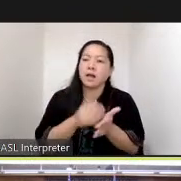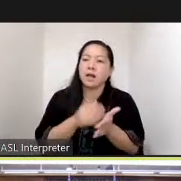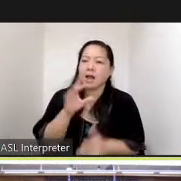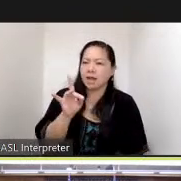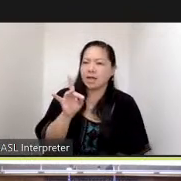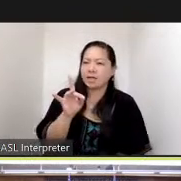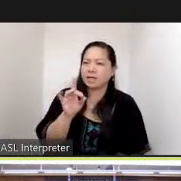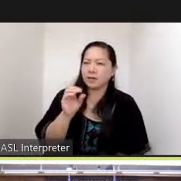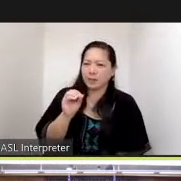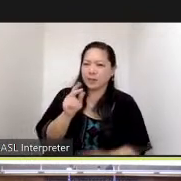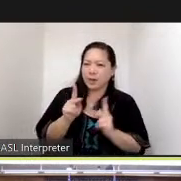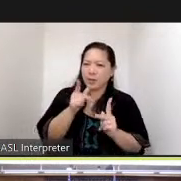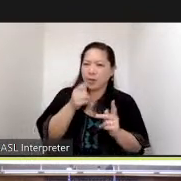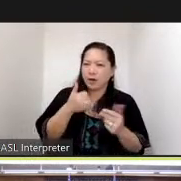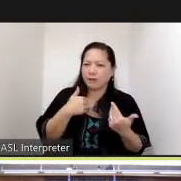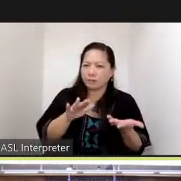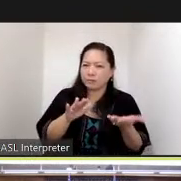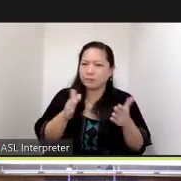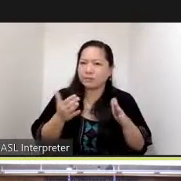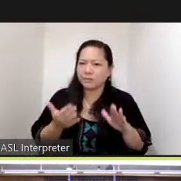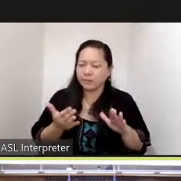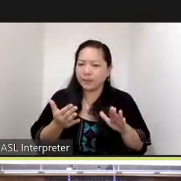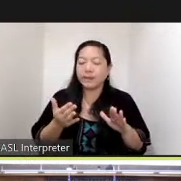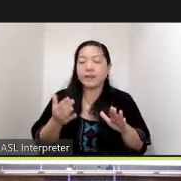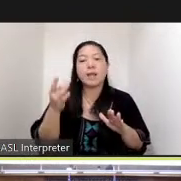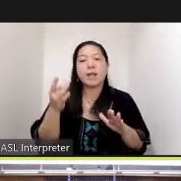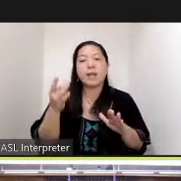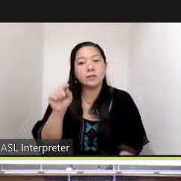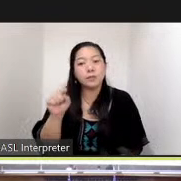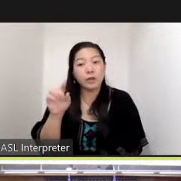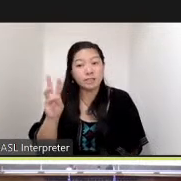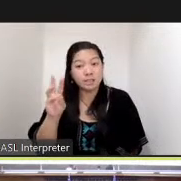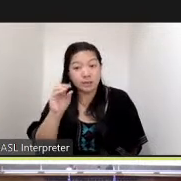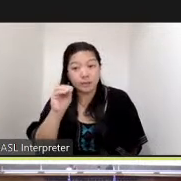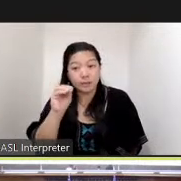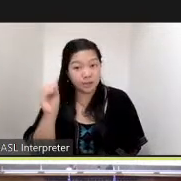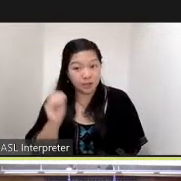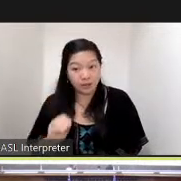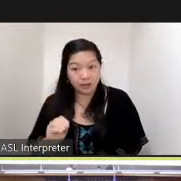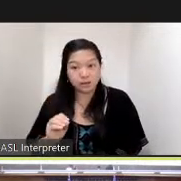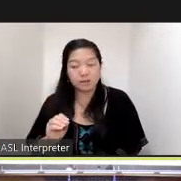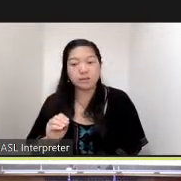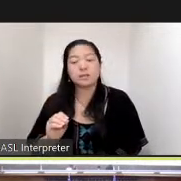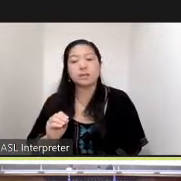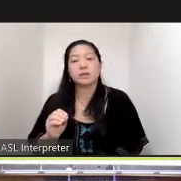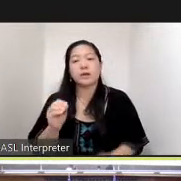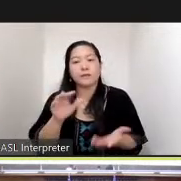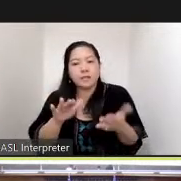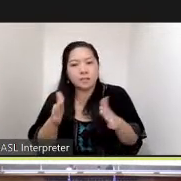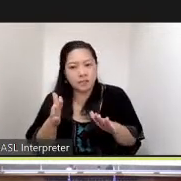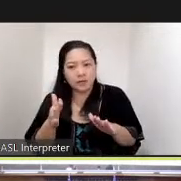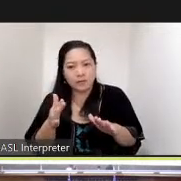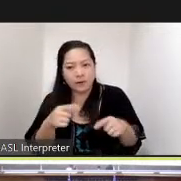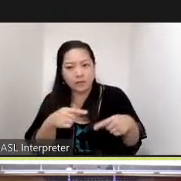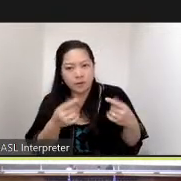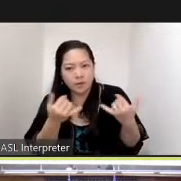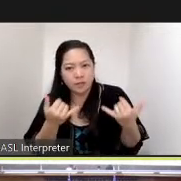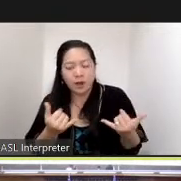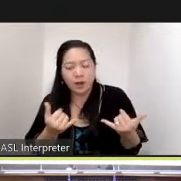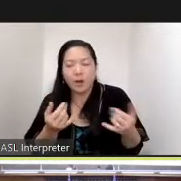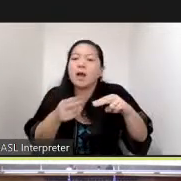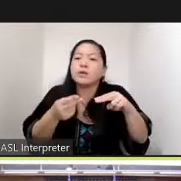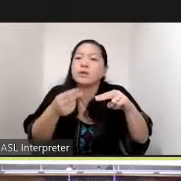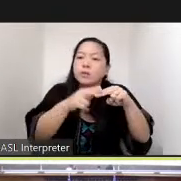died. They were 18.6% of the deaths to date, but the increase was among those